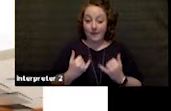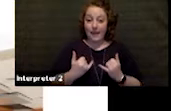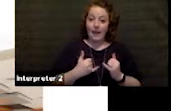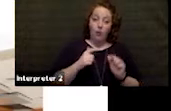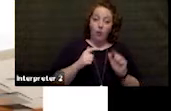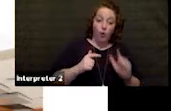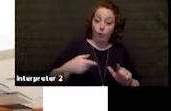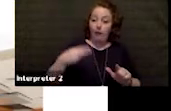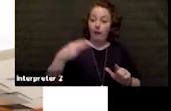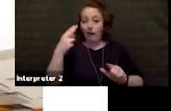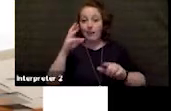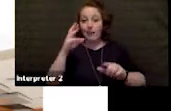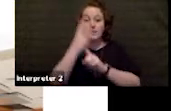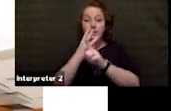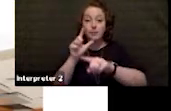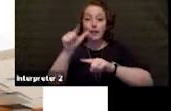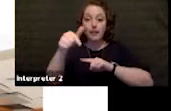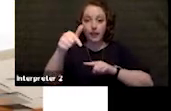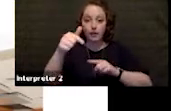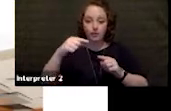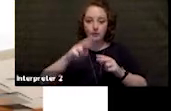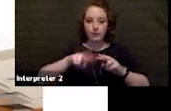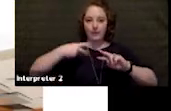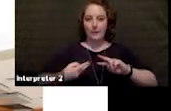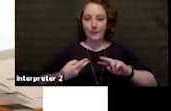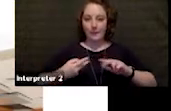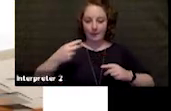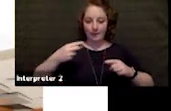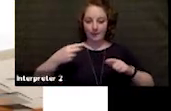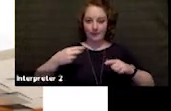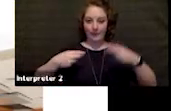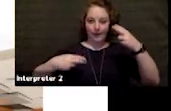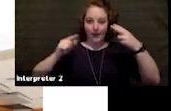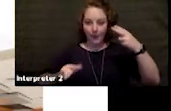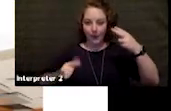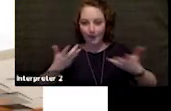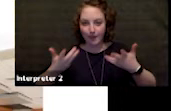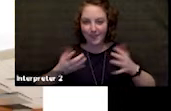versa. And so then we would use the current numbers in the estimate.